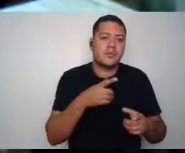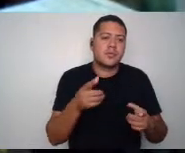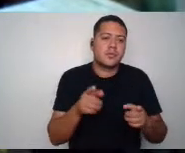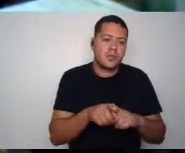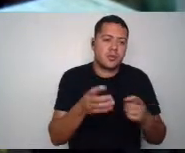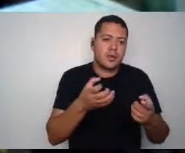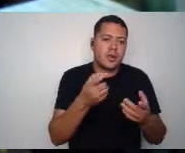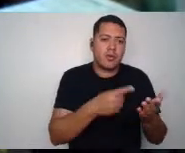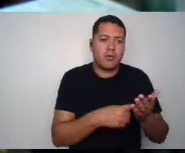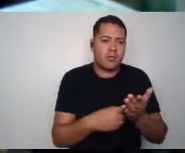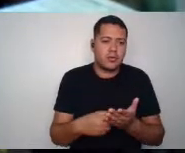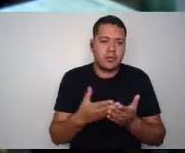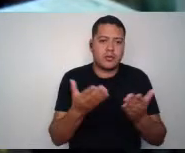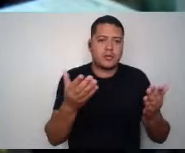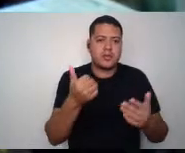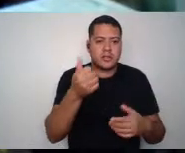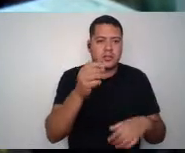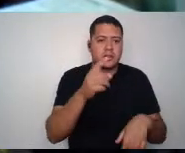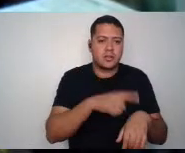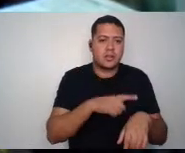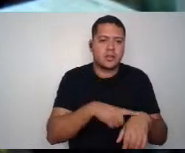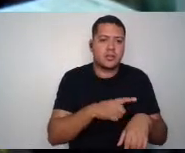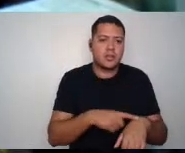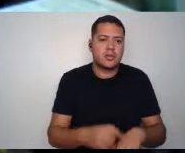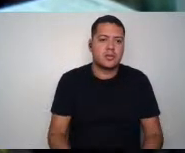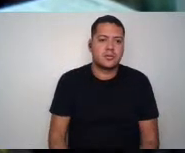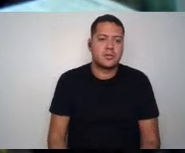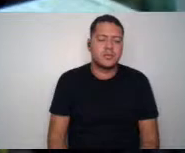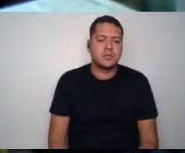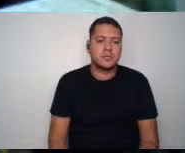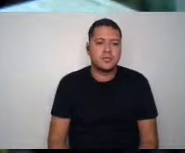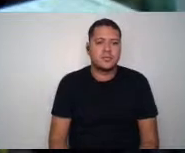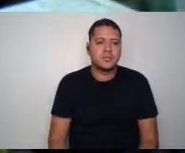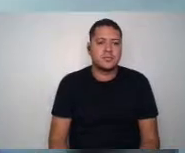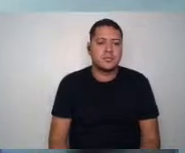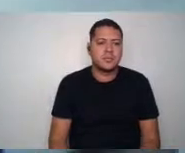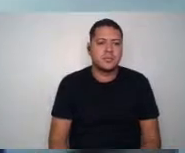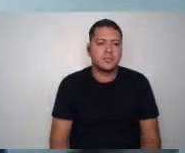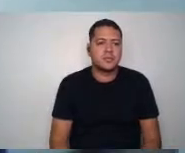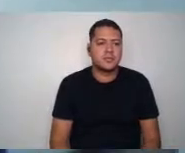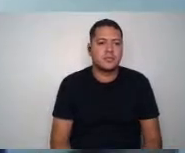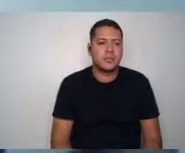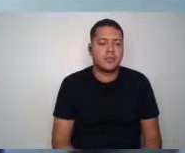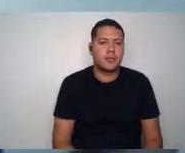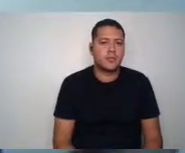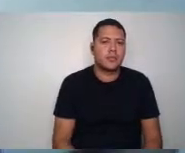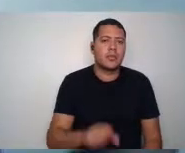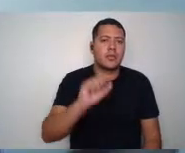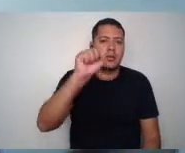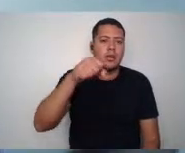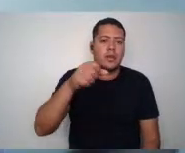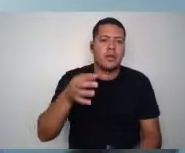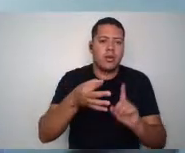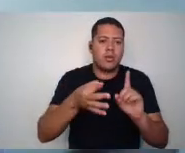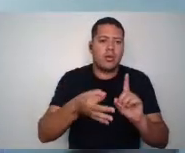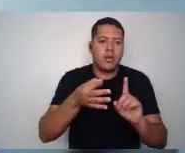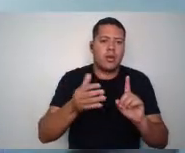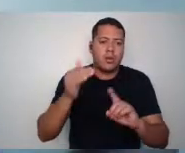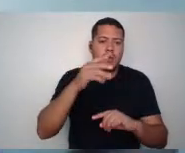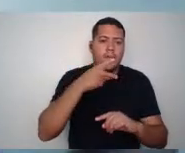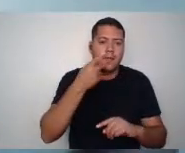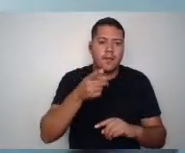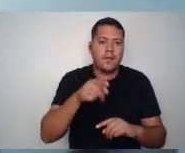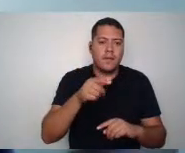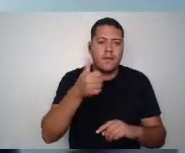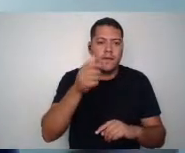would like to say it right now, actually. So is it 10 p.m., 10 a.m., Justice Sebastião?